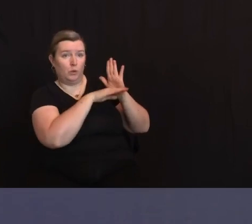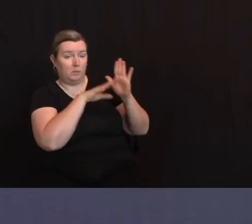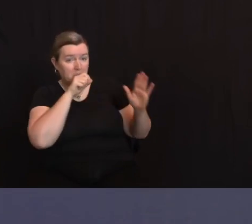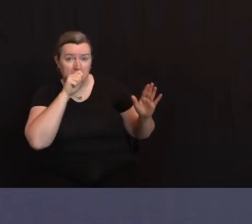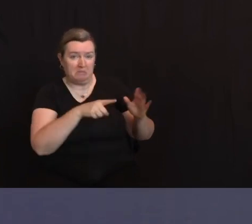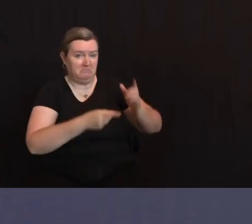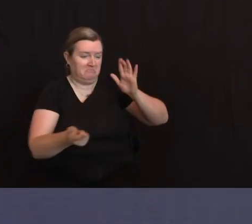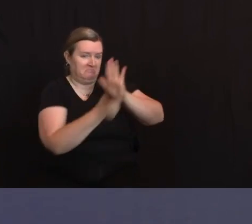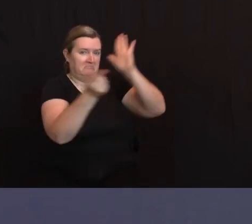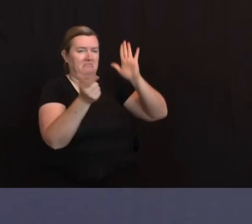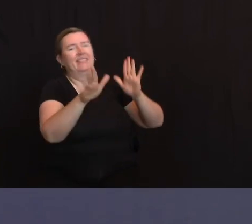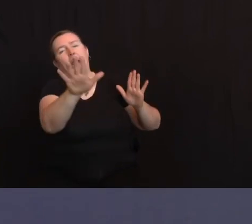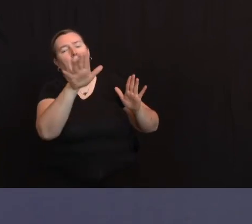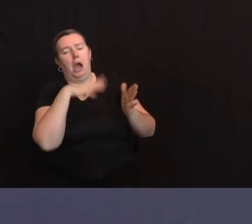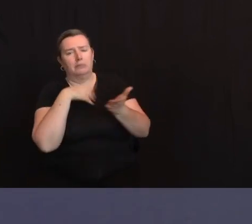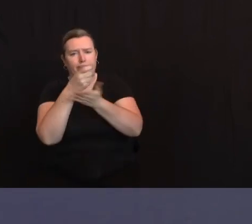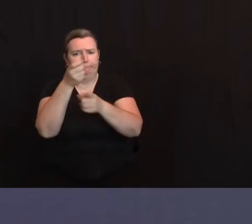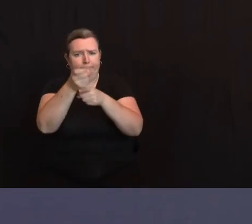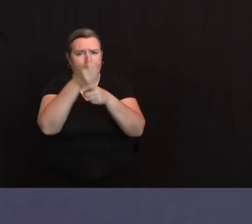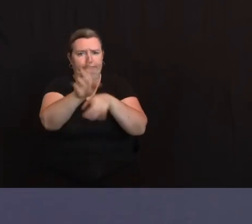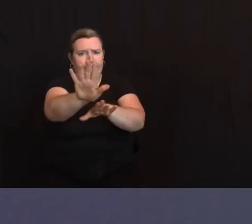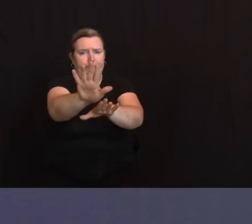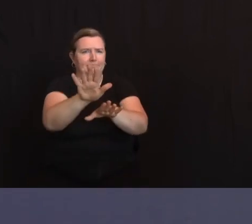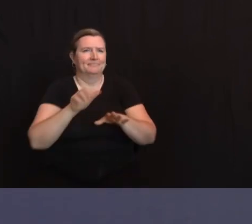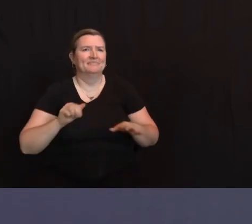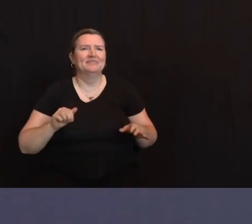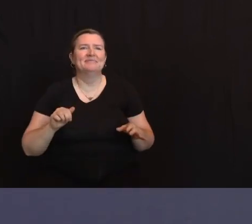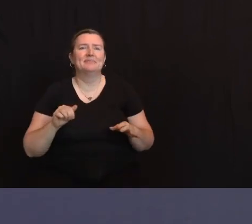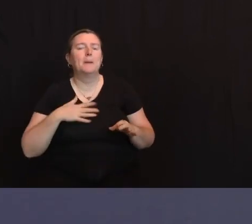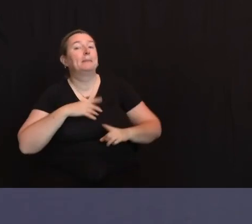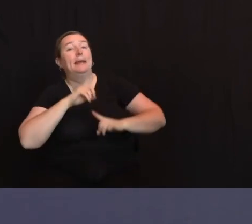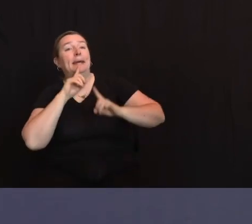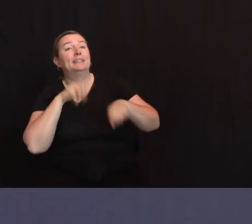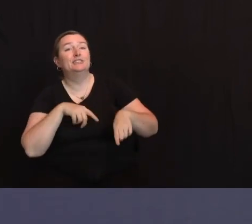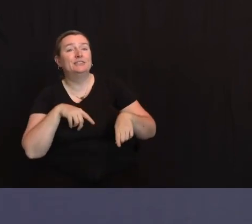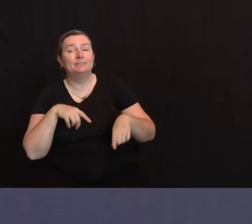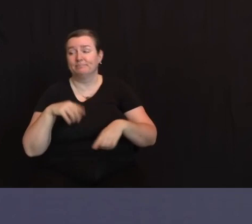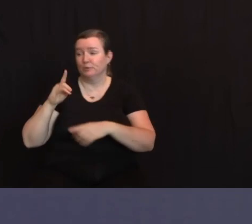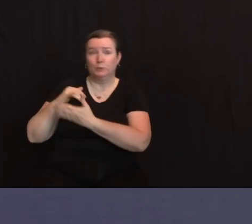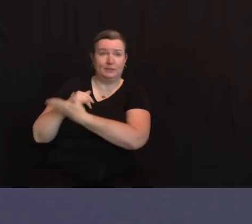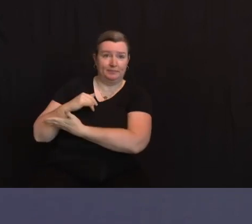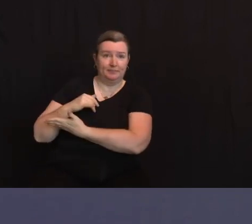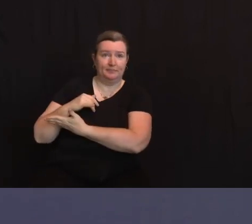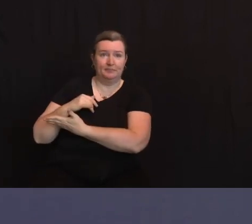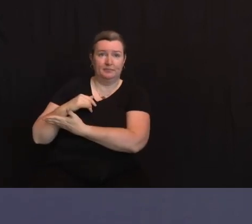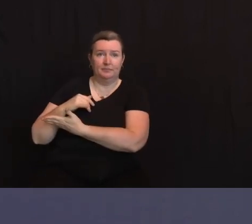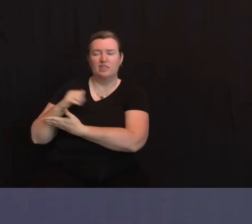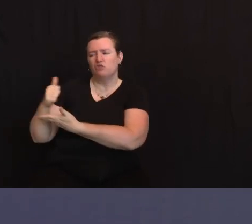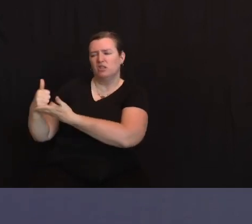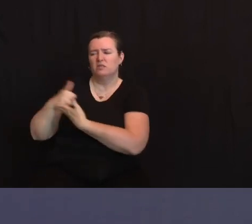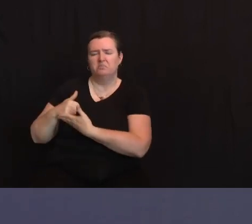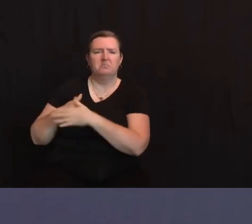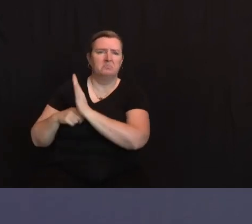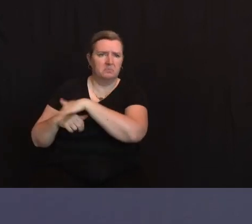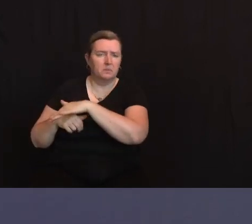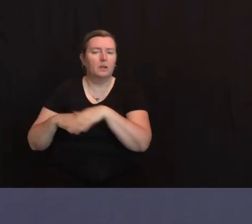I'll give you my answer, and Judy, on a couple of these, and you should jump in.